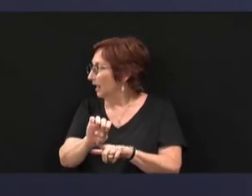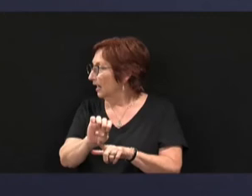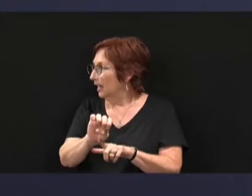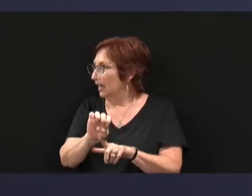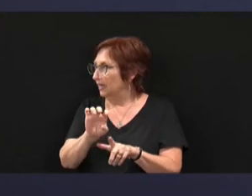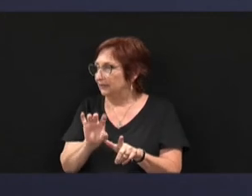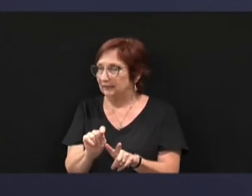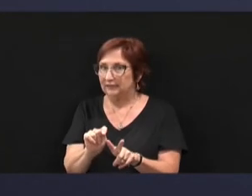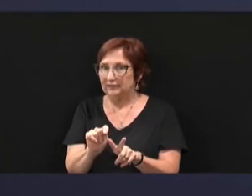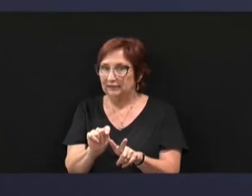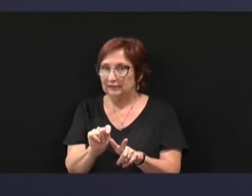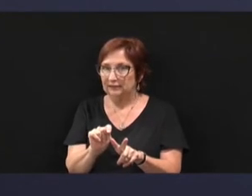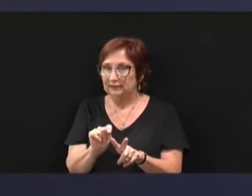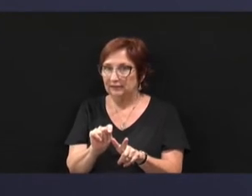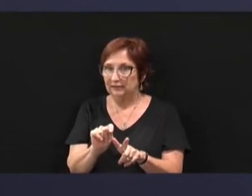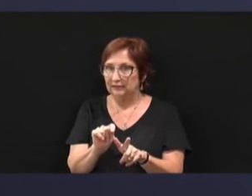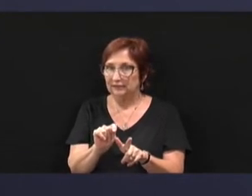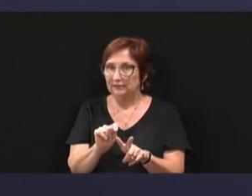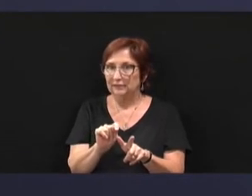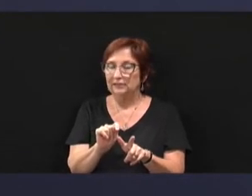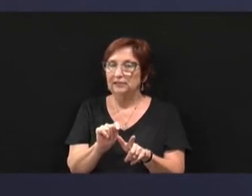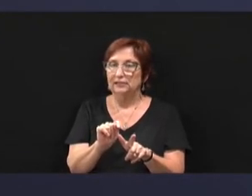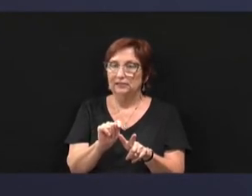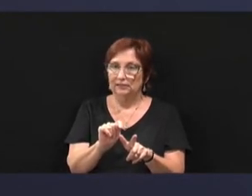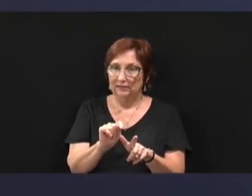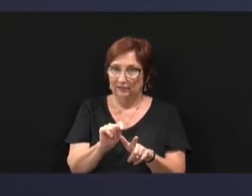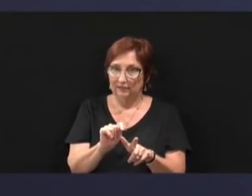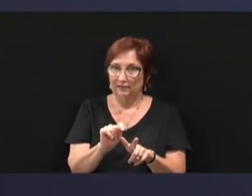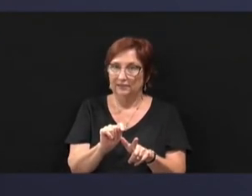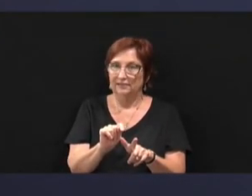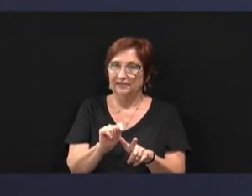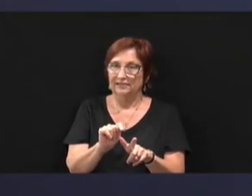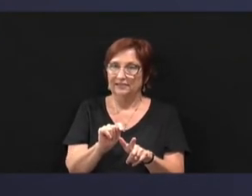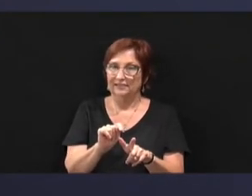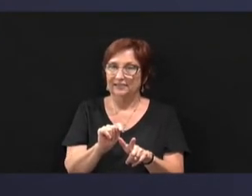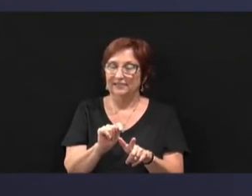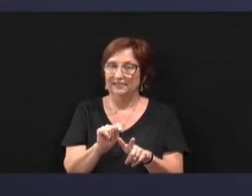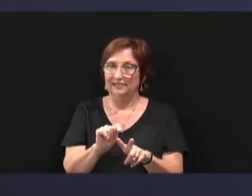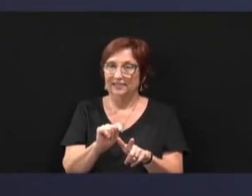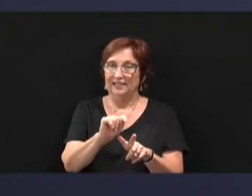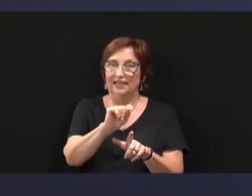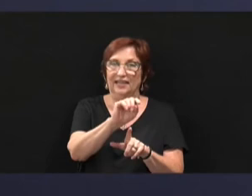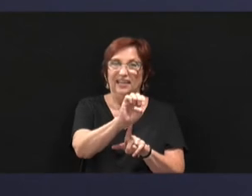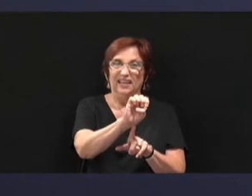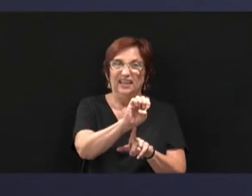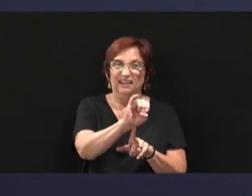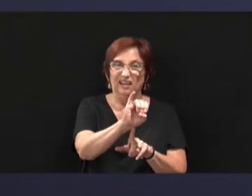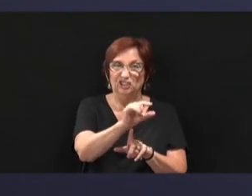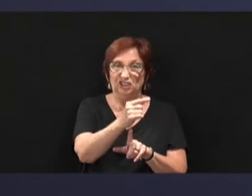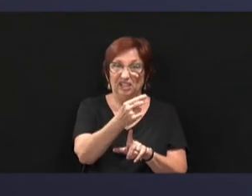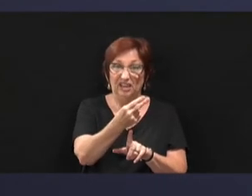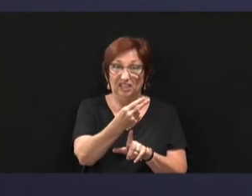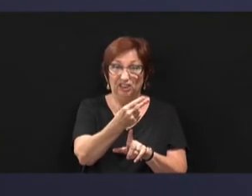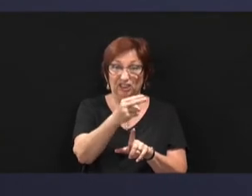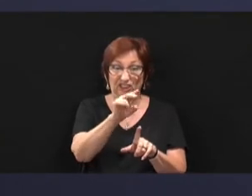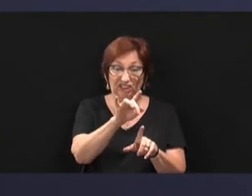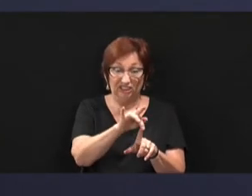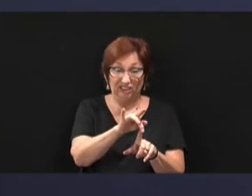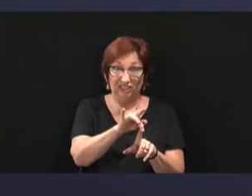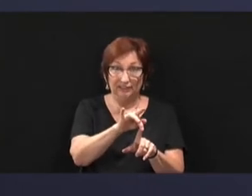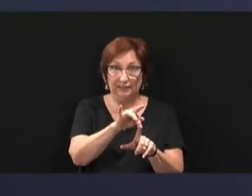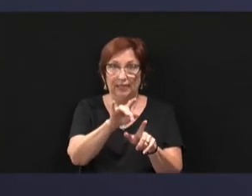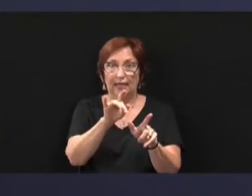Okay? I'm just kind of giving you the idea that when you fingerspell, that they learning that